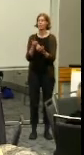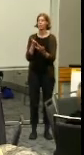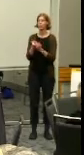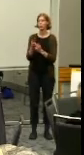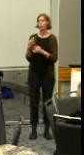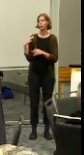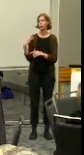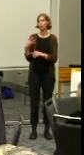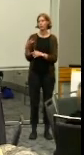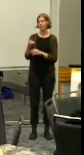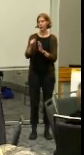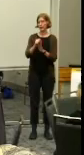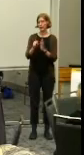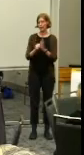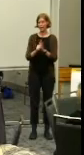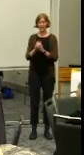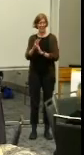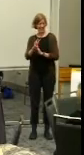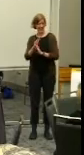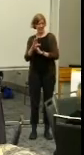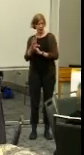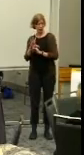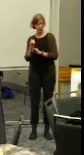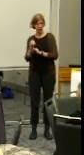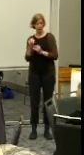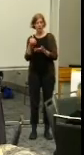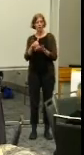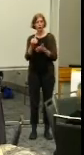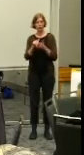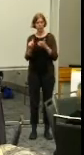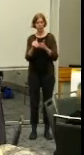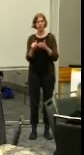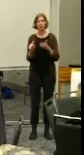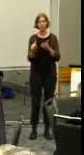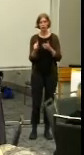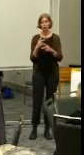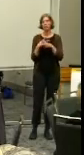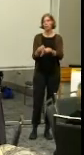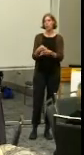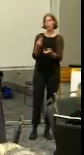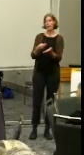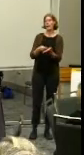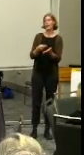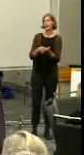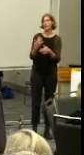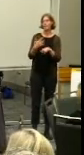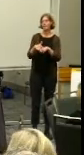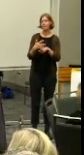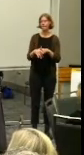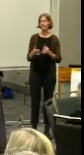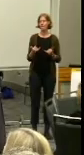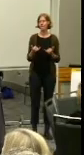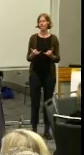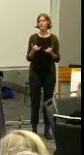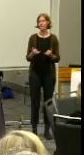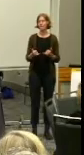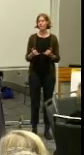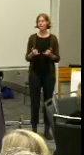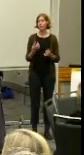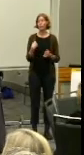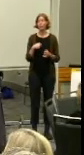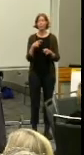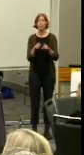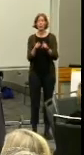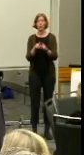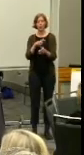$650,000 worth of loan capital funds available for businesses along the corridor and wider Clark County. And we also really delve into climate